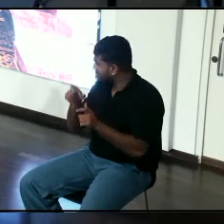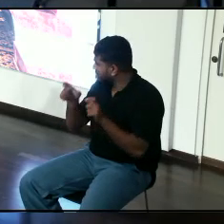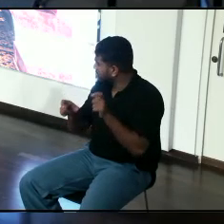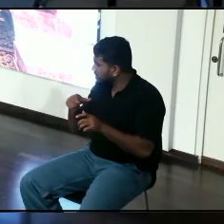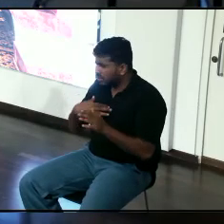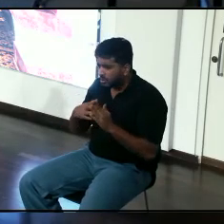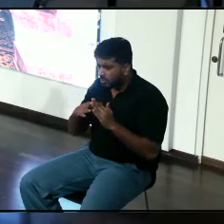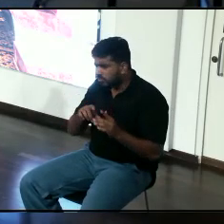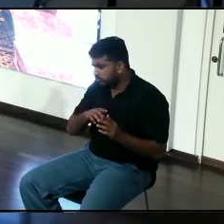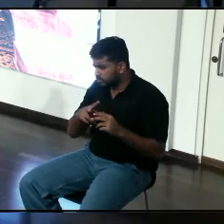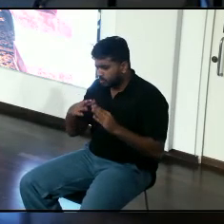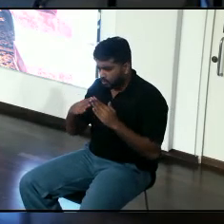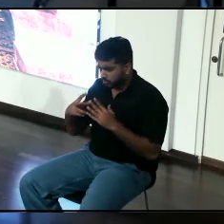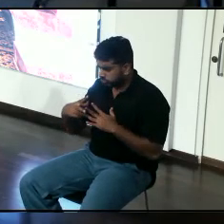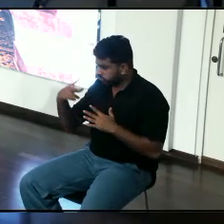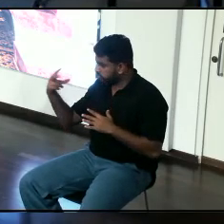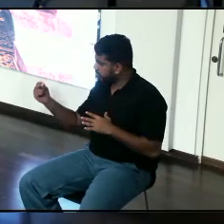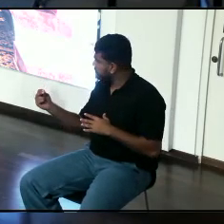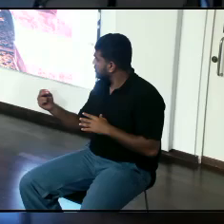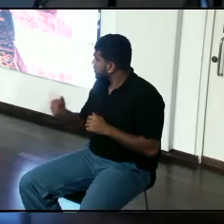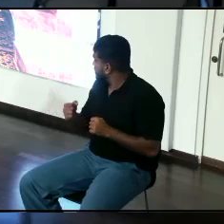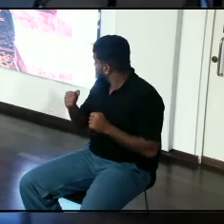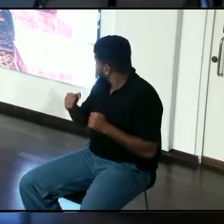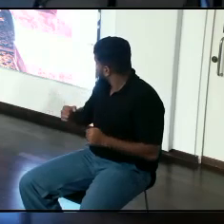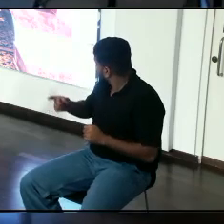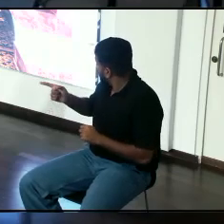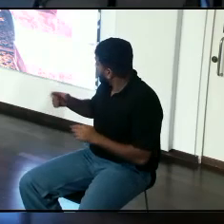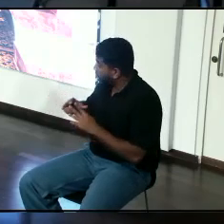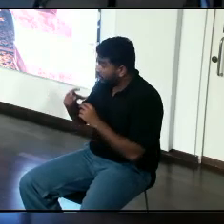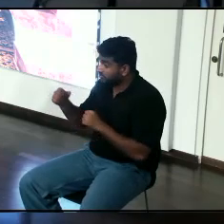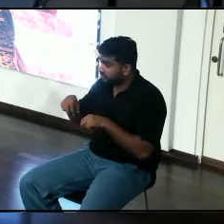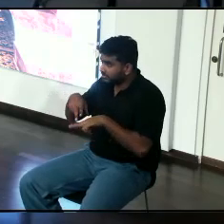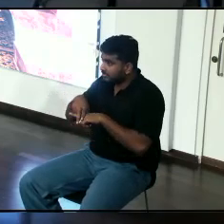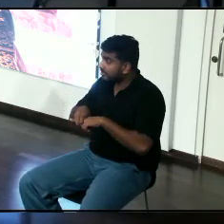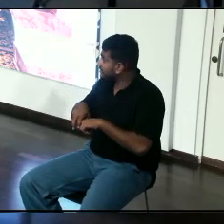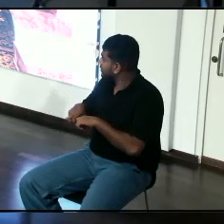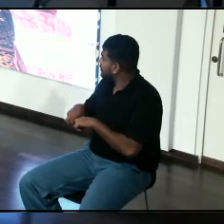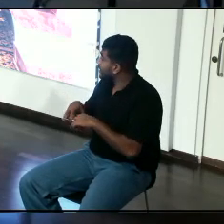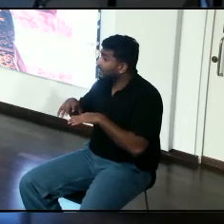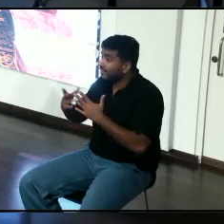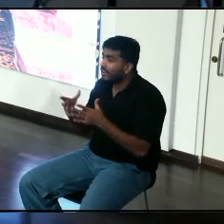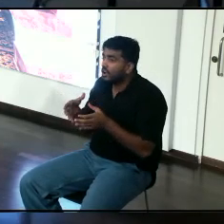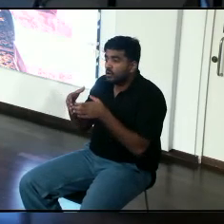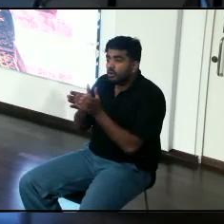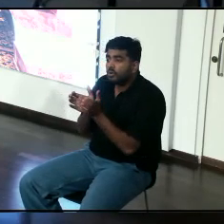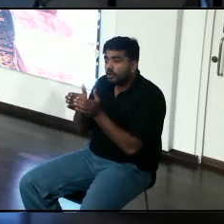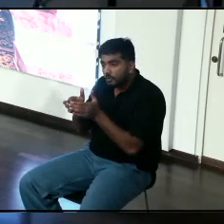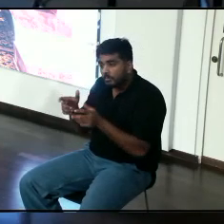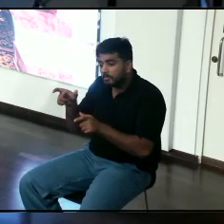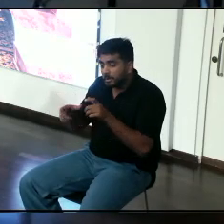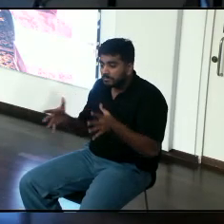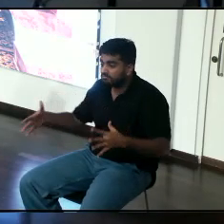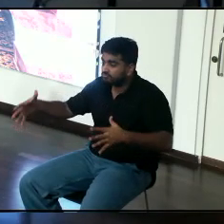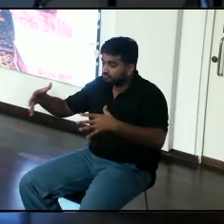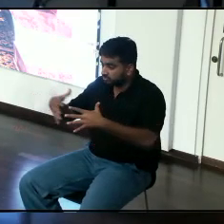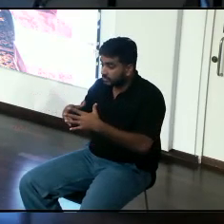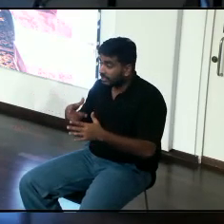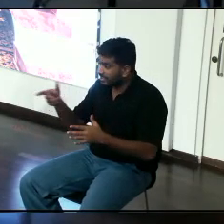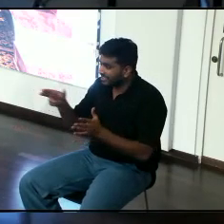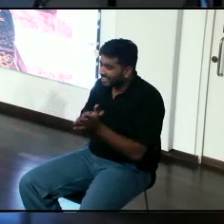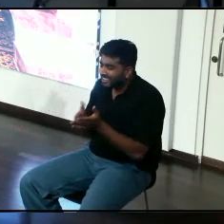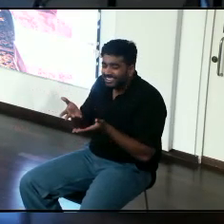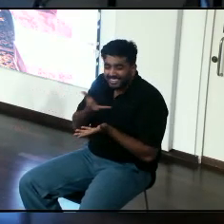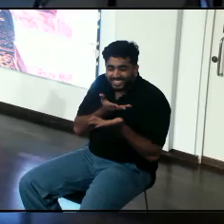home. And these in situ chairs, like the balcão, became the place of community, of gathering, of neighborly